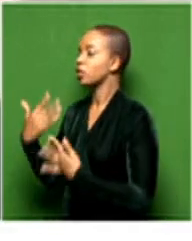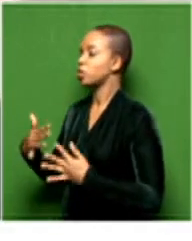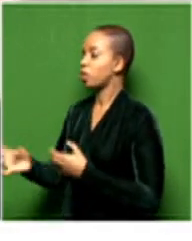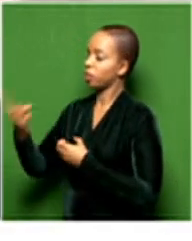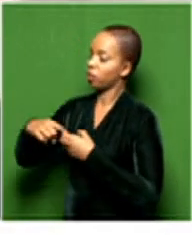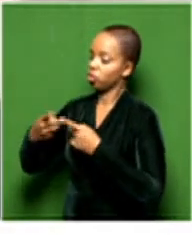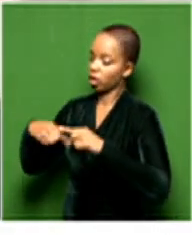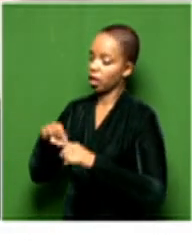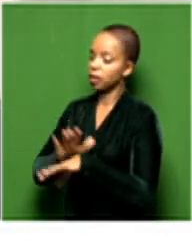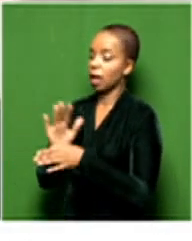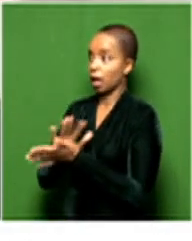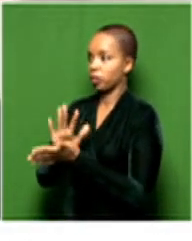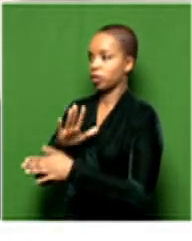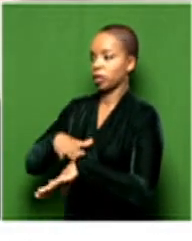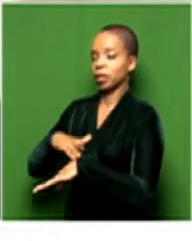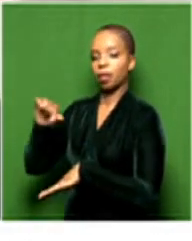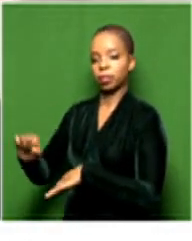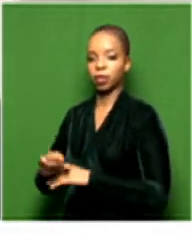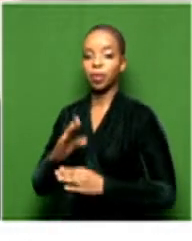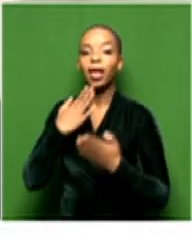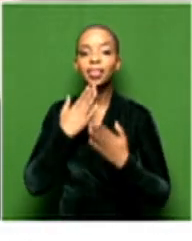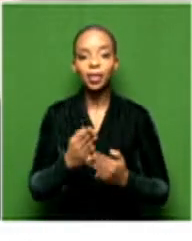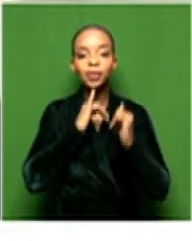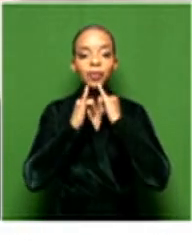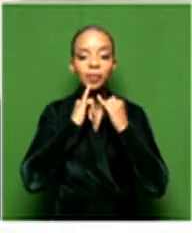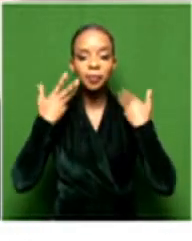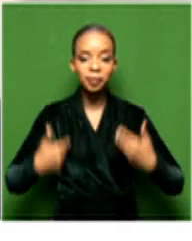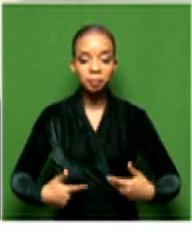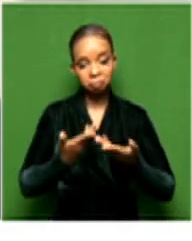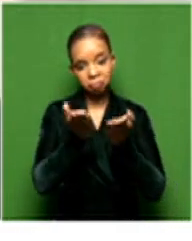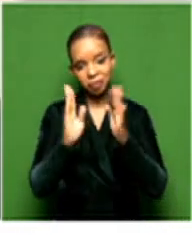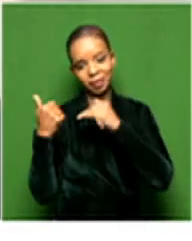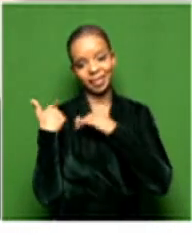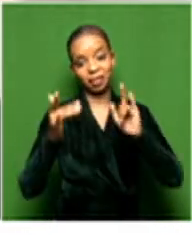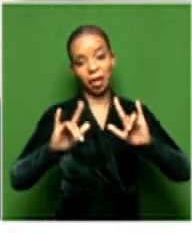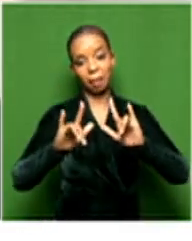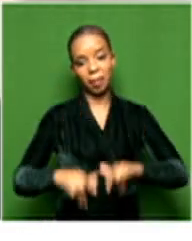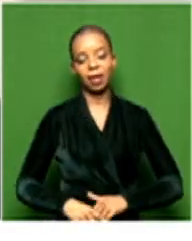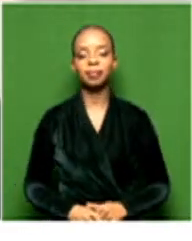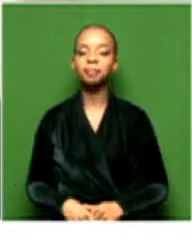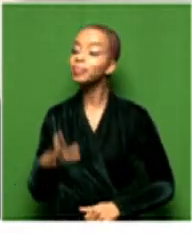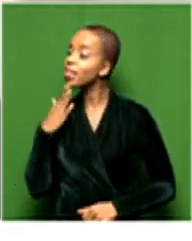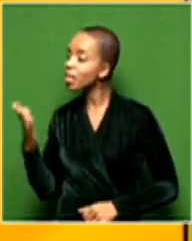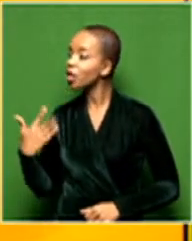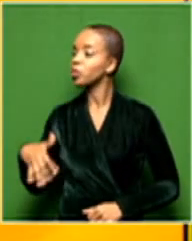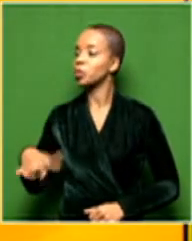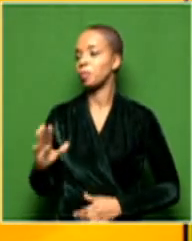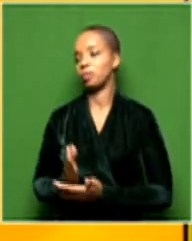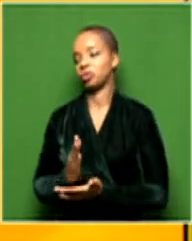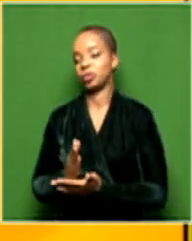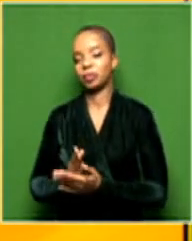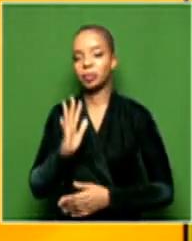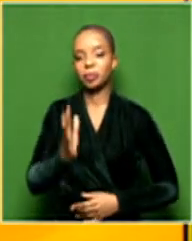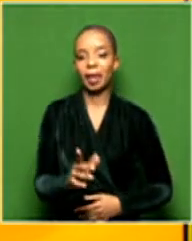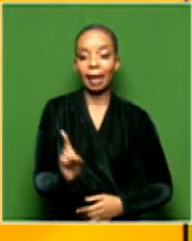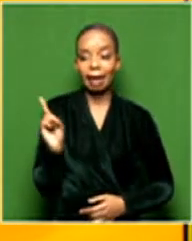your time. Thank you for having me, and keep safe, everybody out there. Goodbye. Most definitely. Thank you so much. That was Sanet